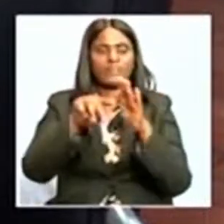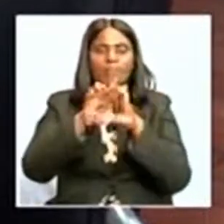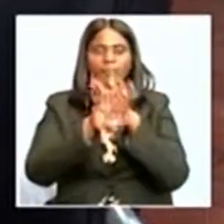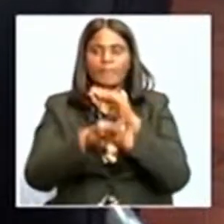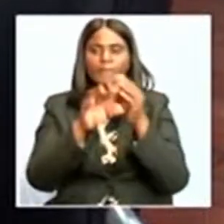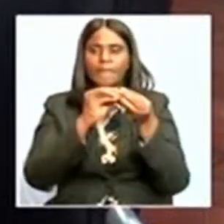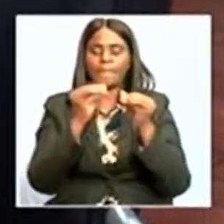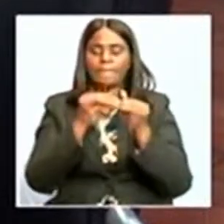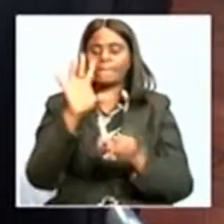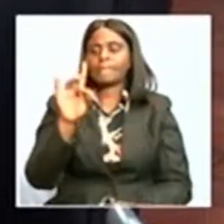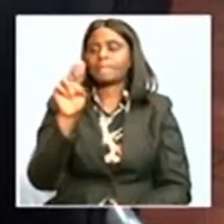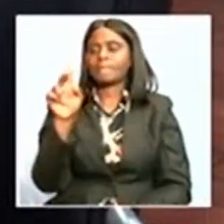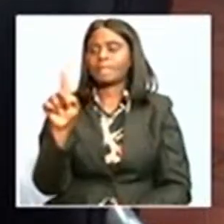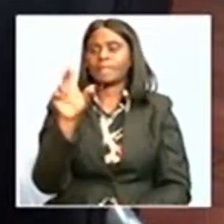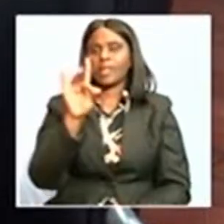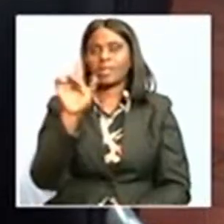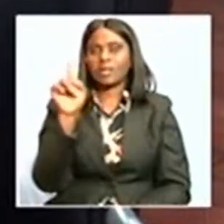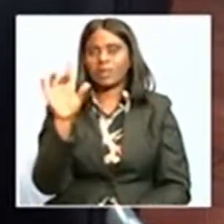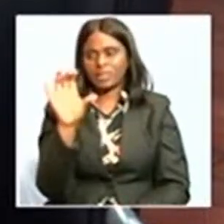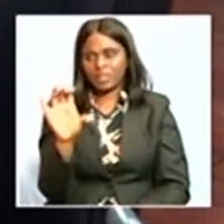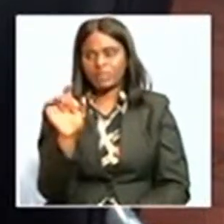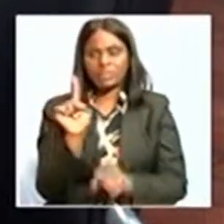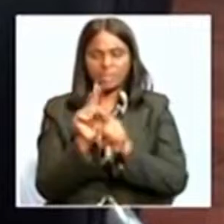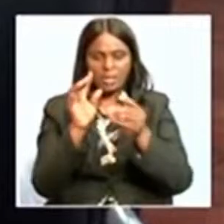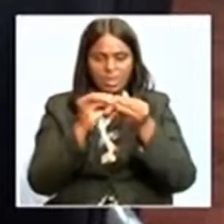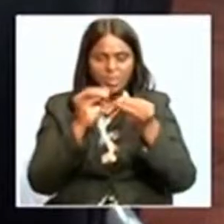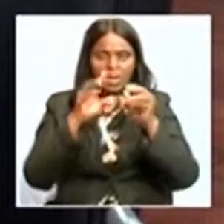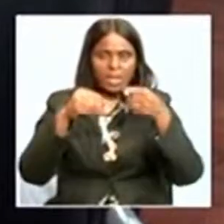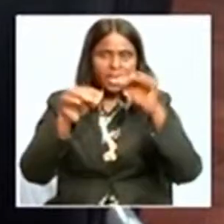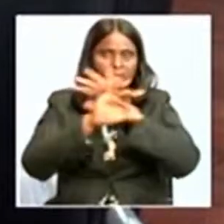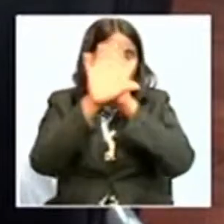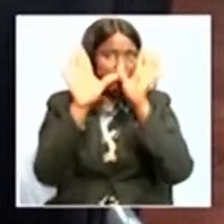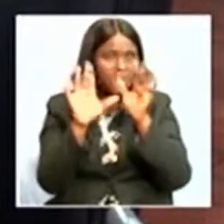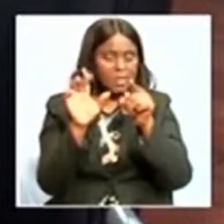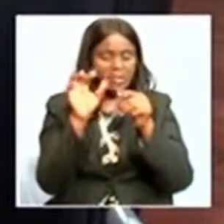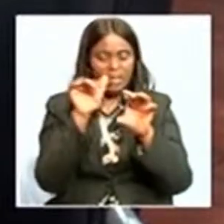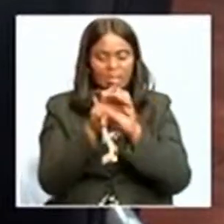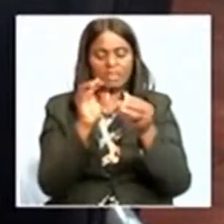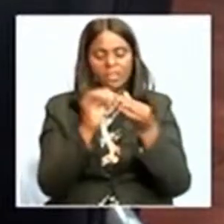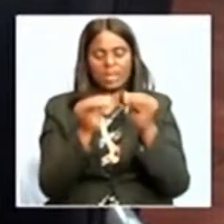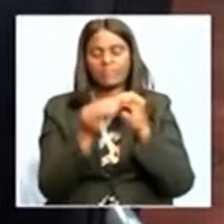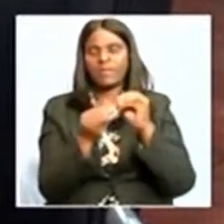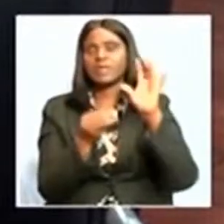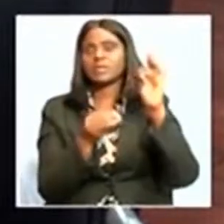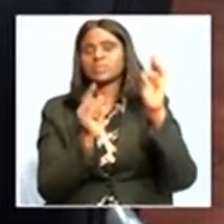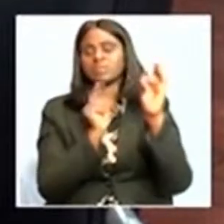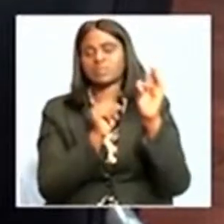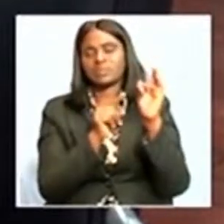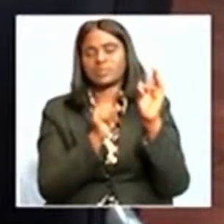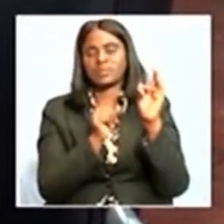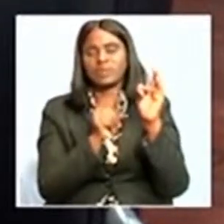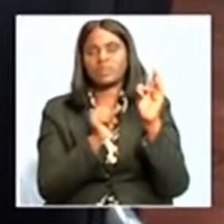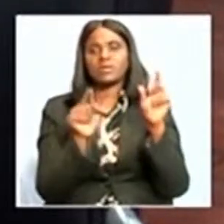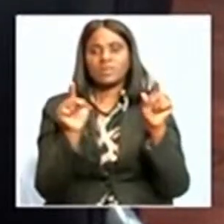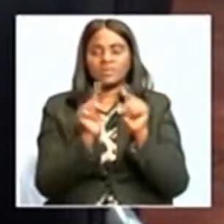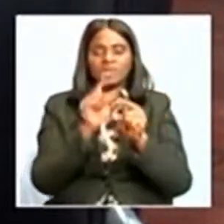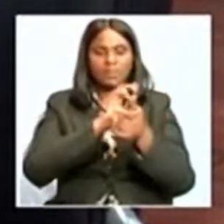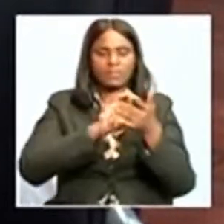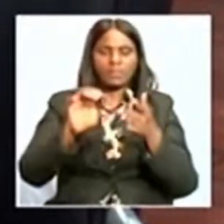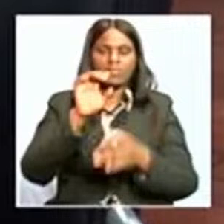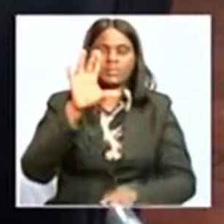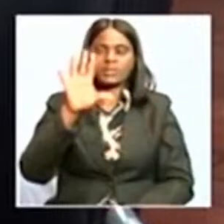section 81C, and further provides clarification on paragraph 7, clause